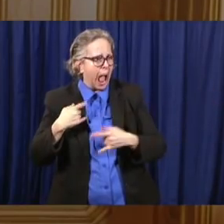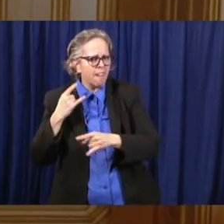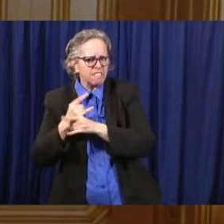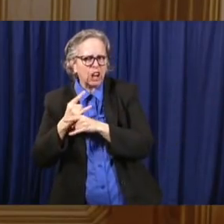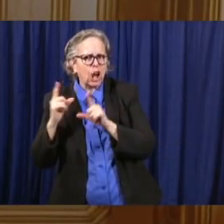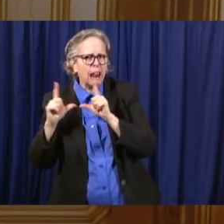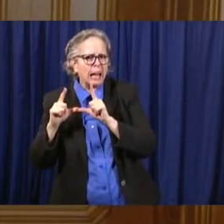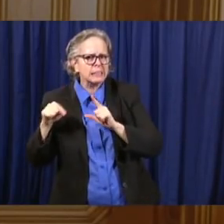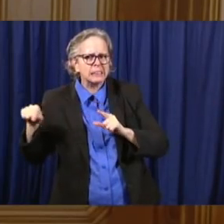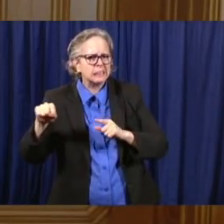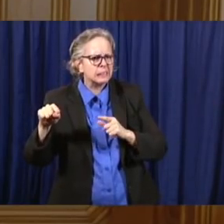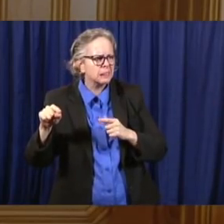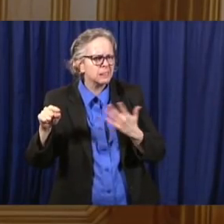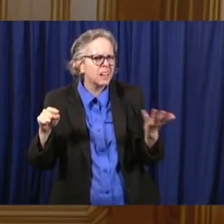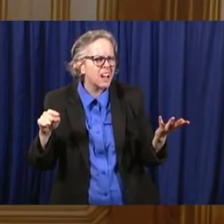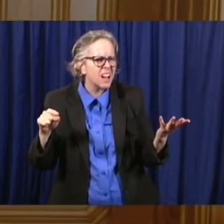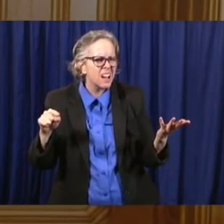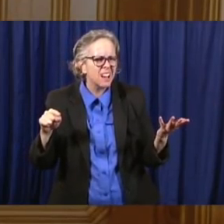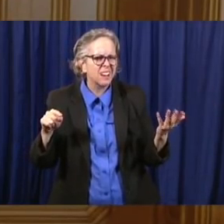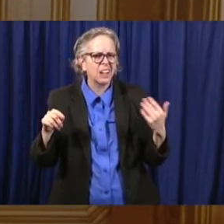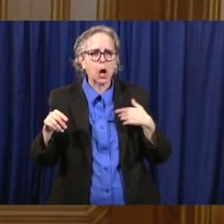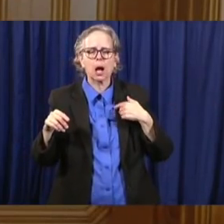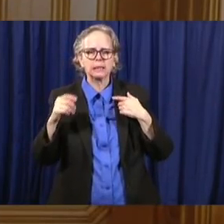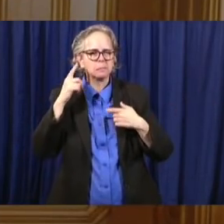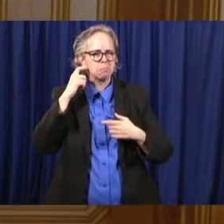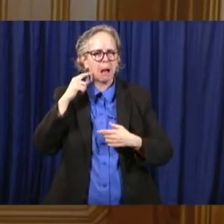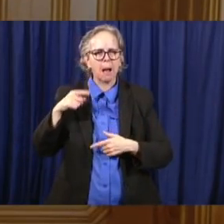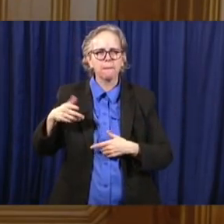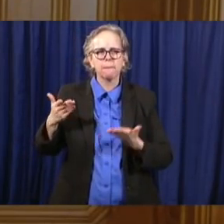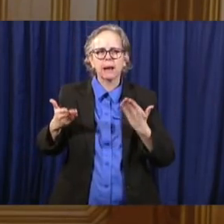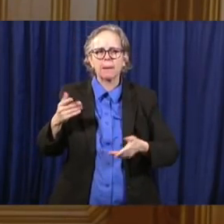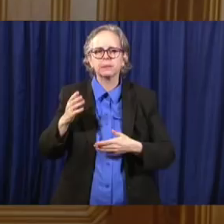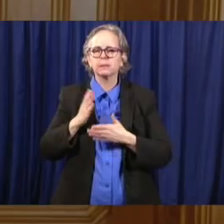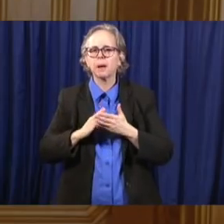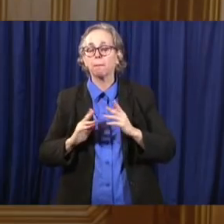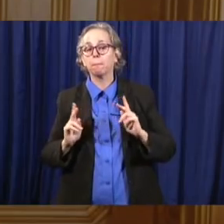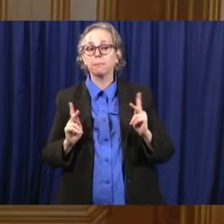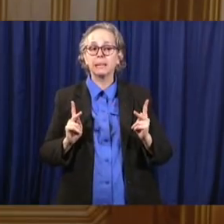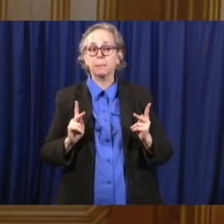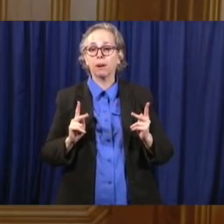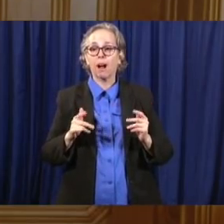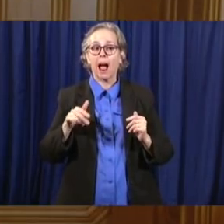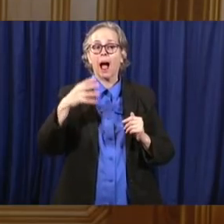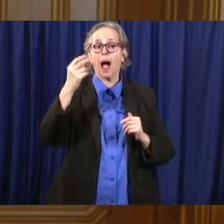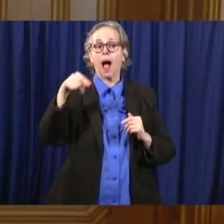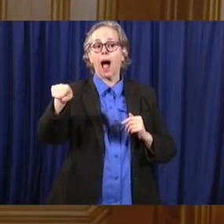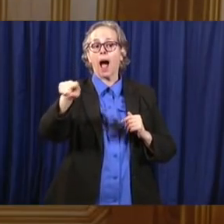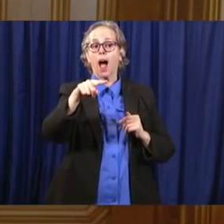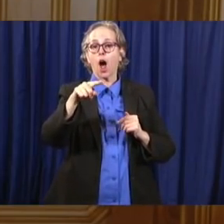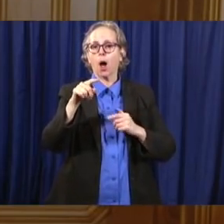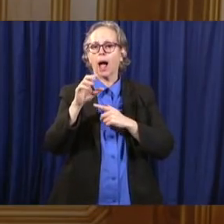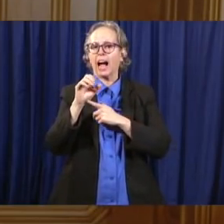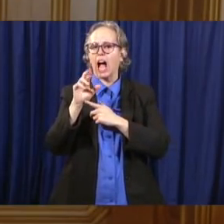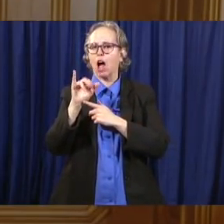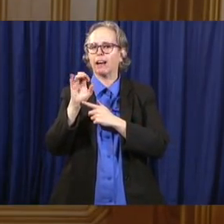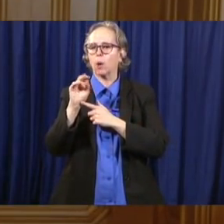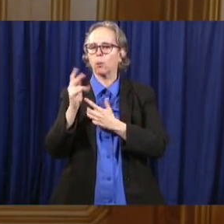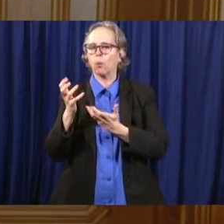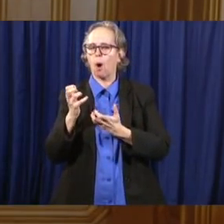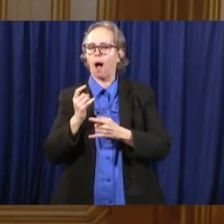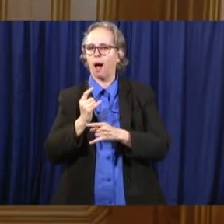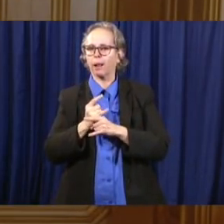I suspect maybe from some of the folks out there who do carry out with these restaurants. And